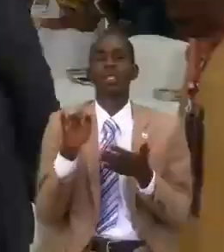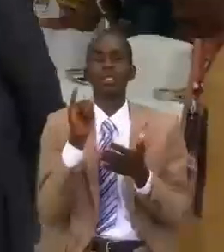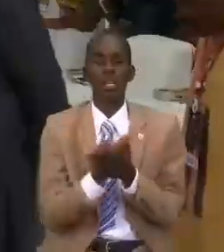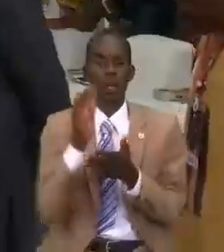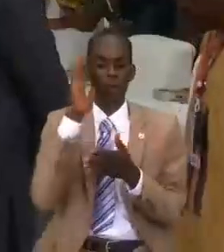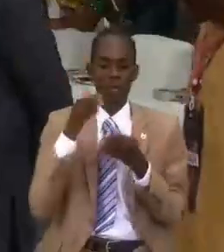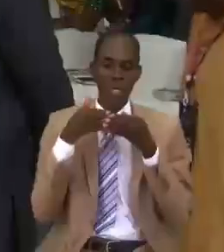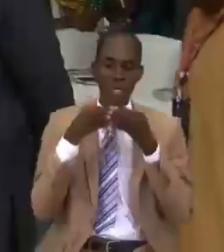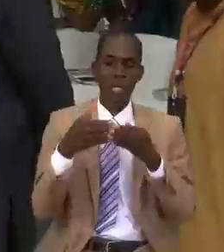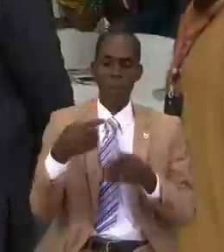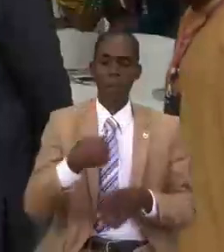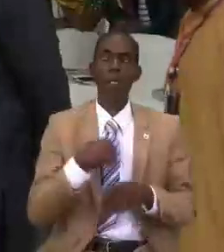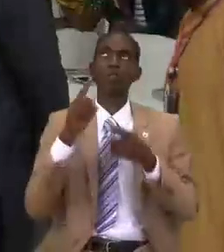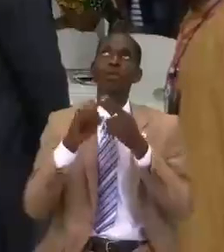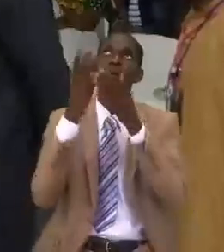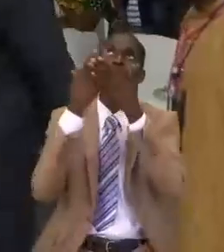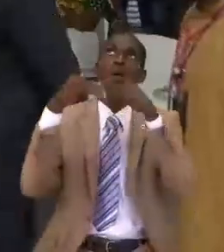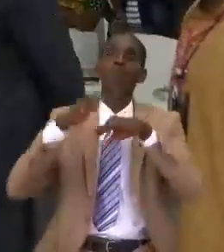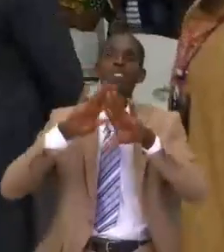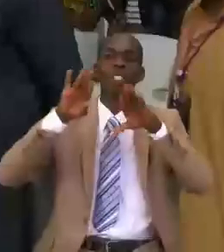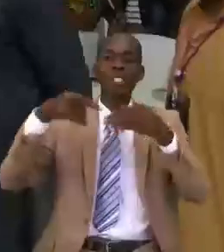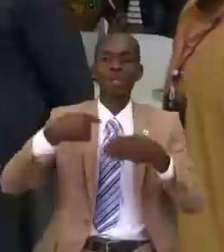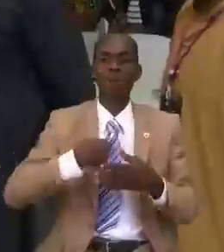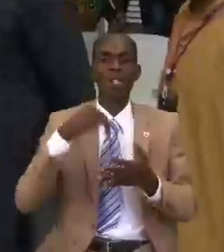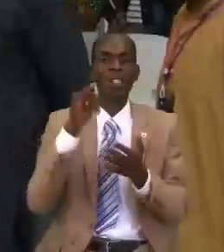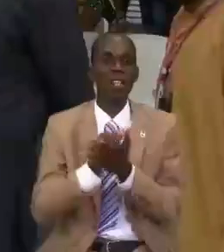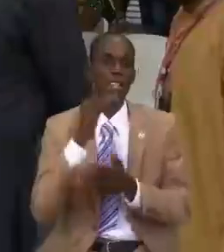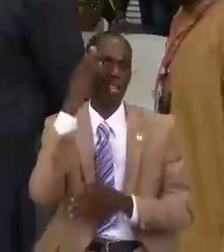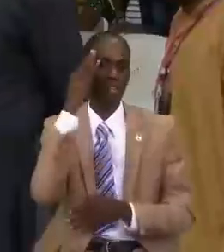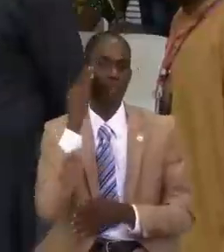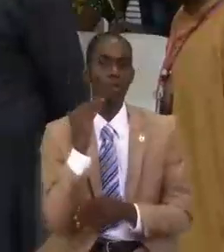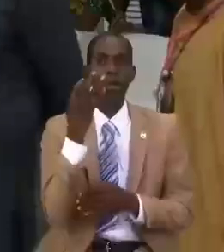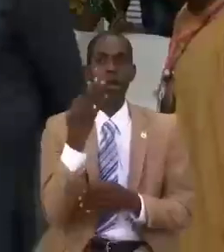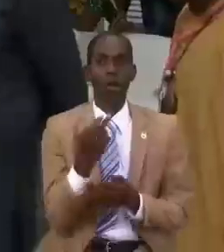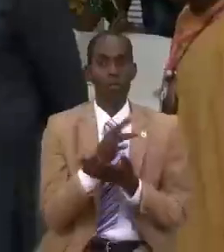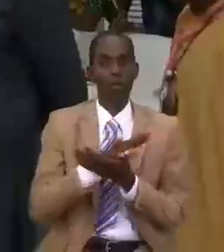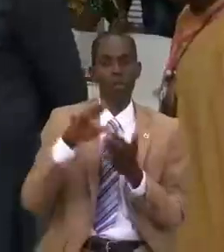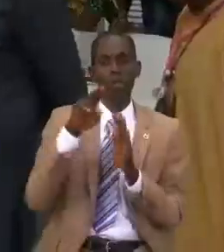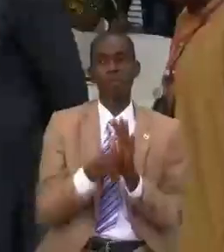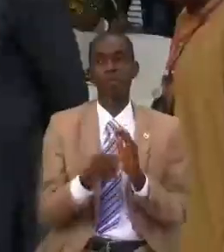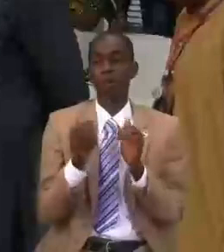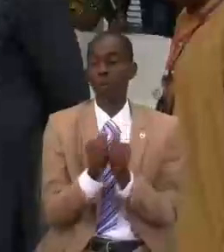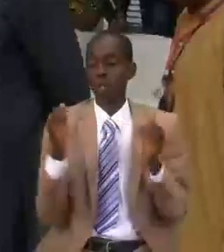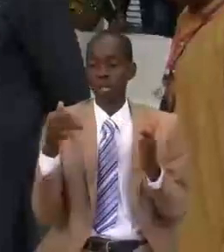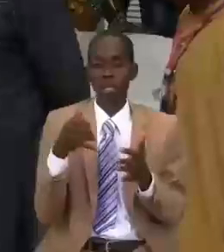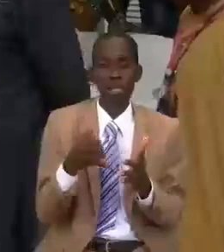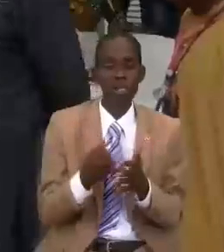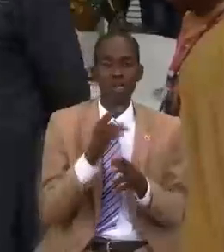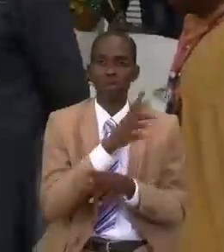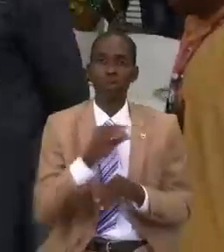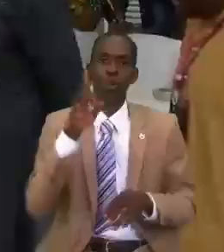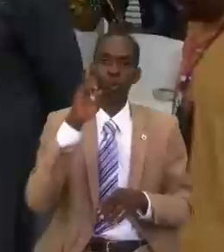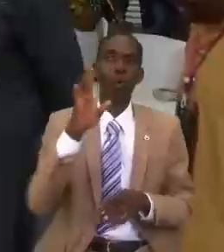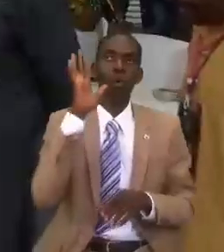that experience of holiness without which no man shall see the Lord. And then he has the